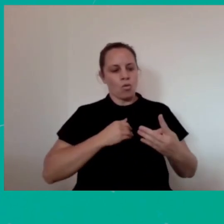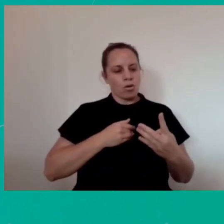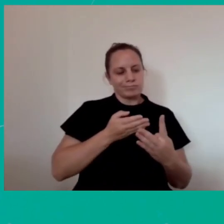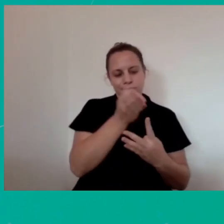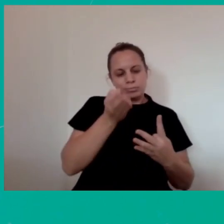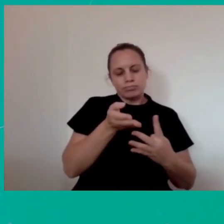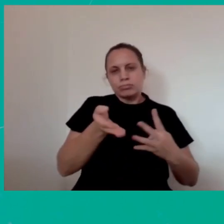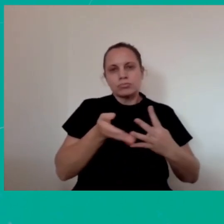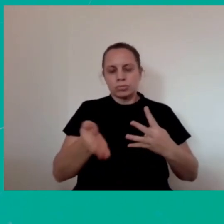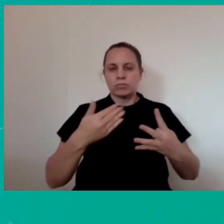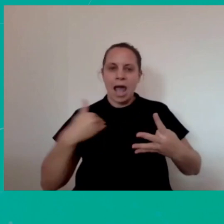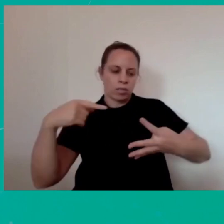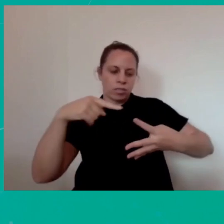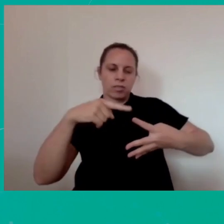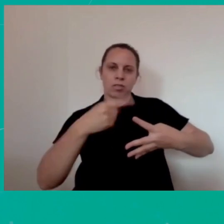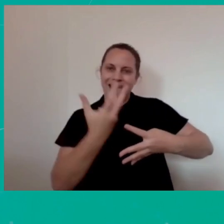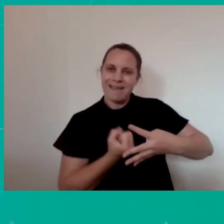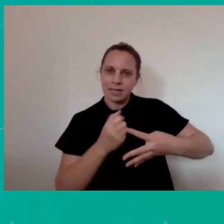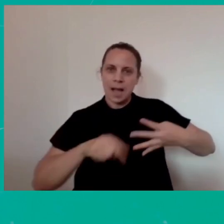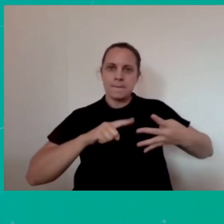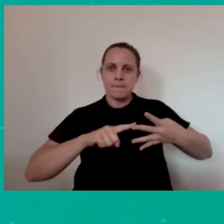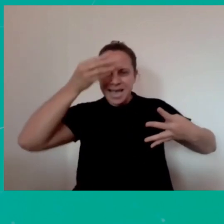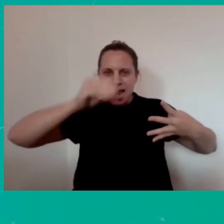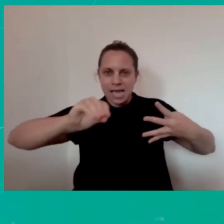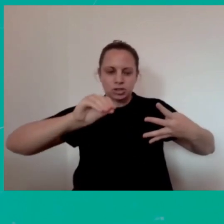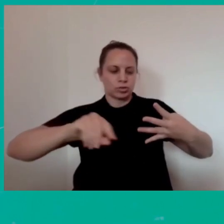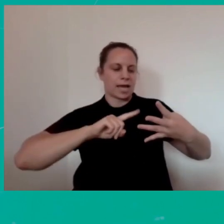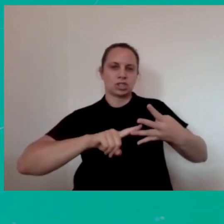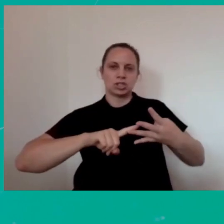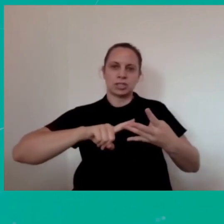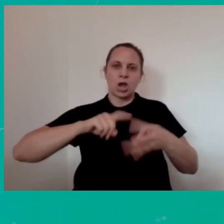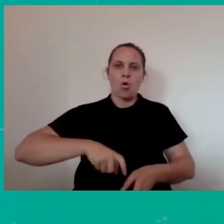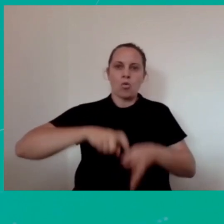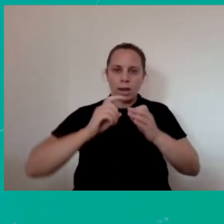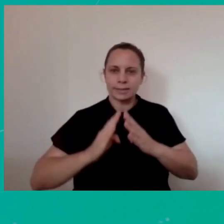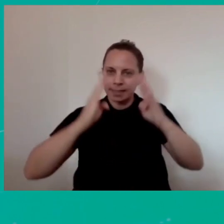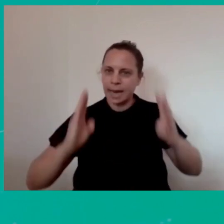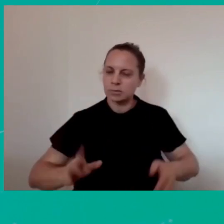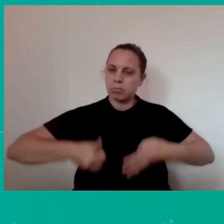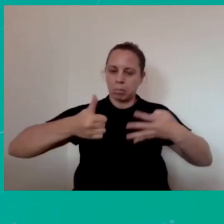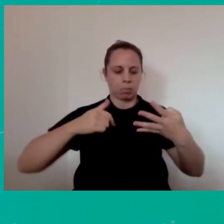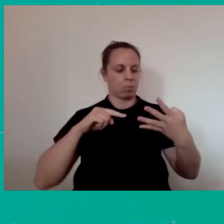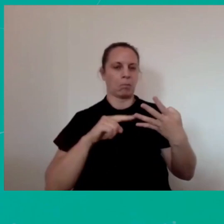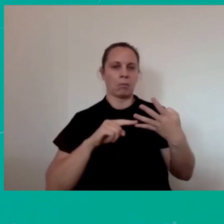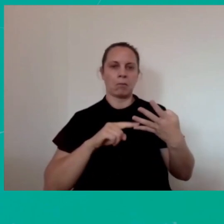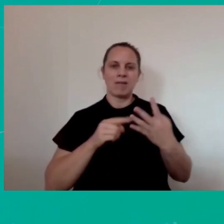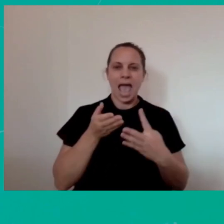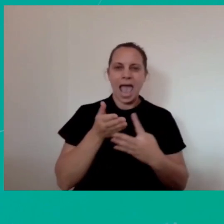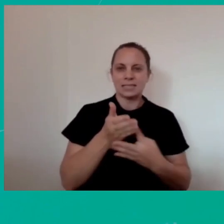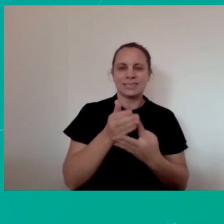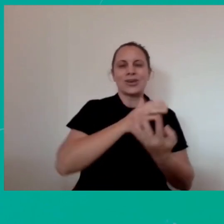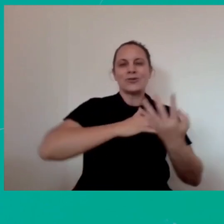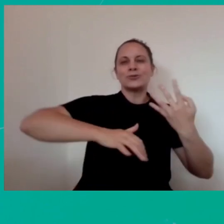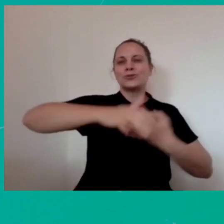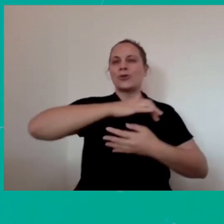are a good income, education, good quality accessible housing, access to the social and natural